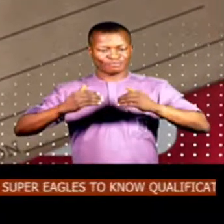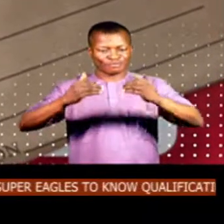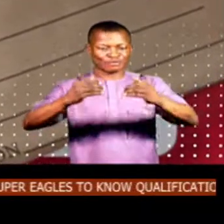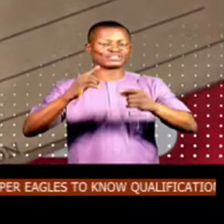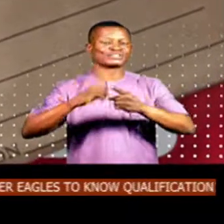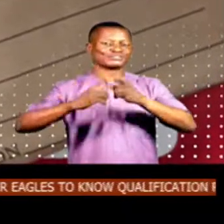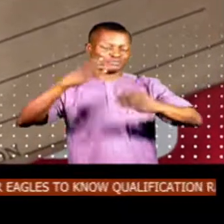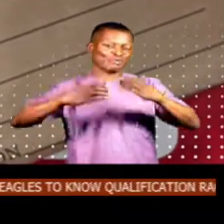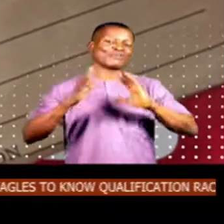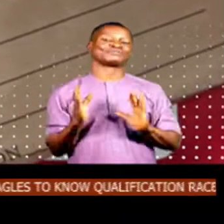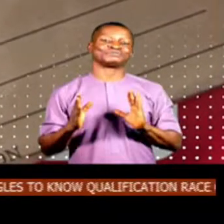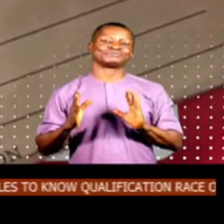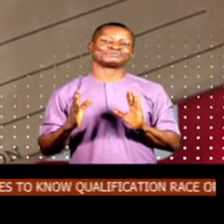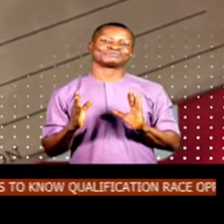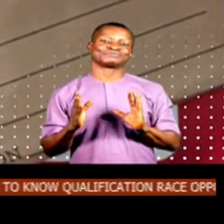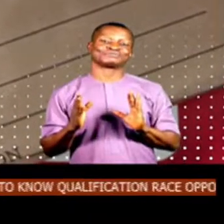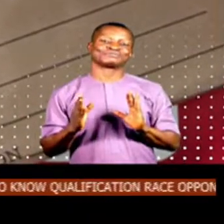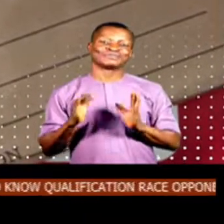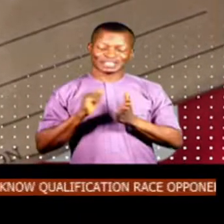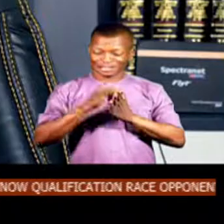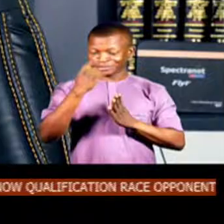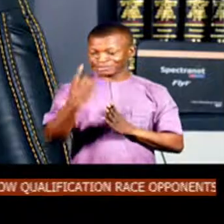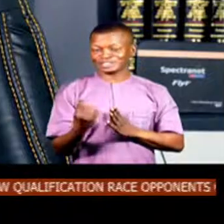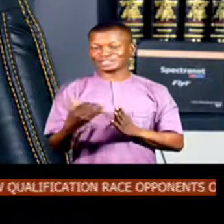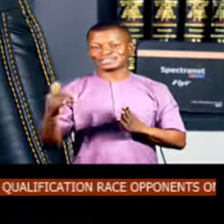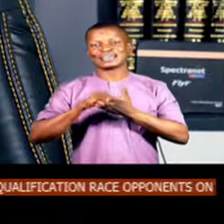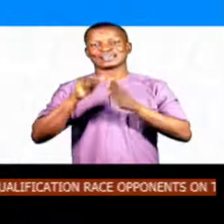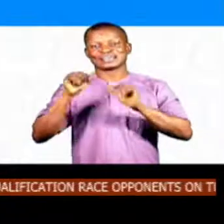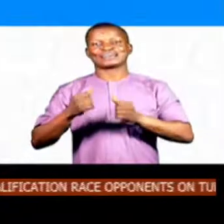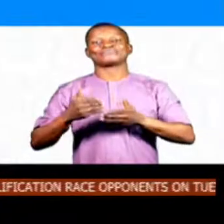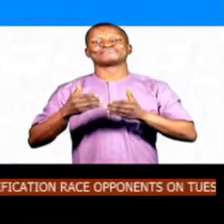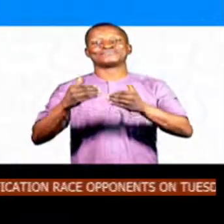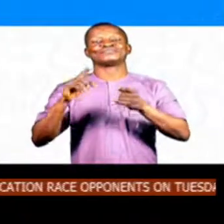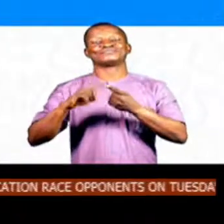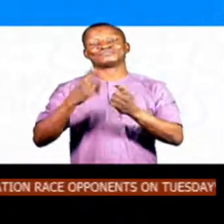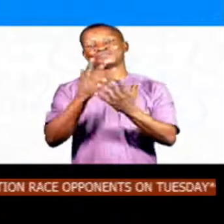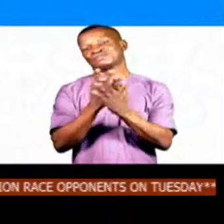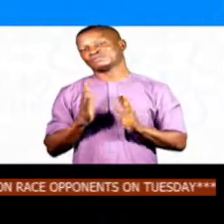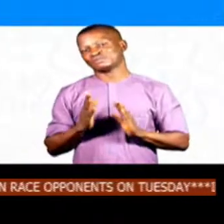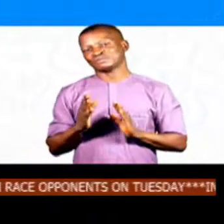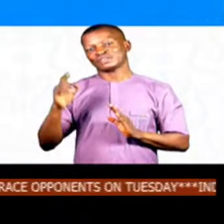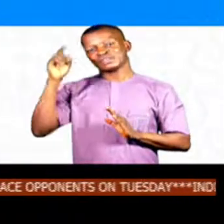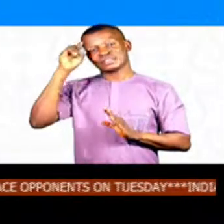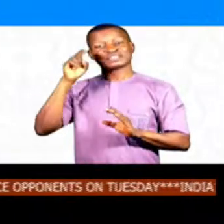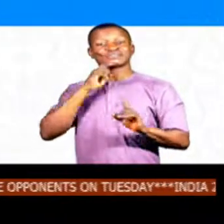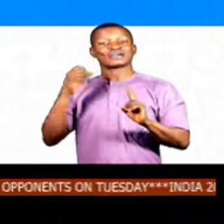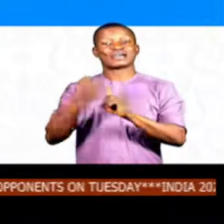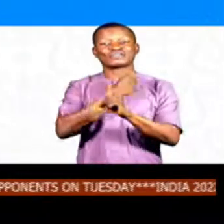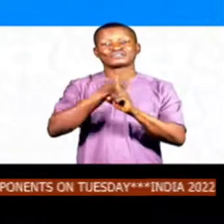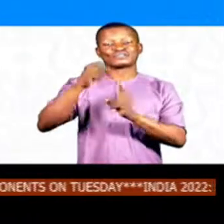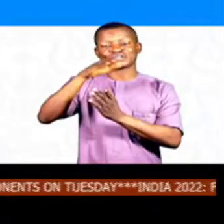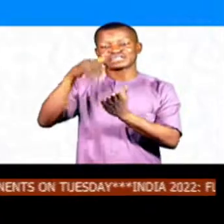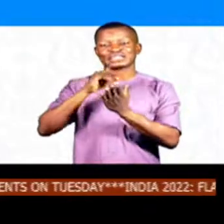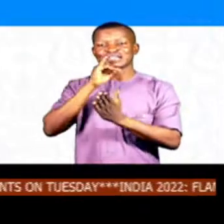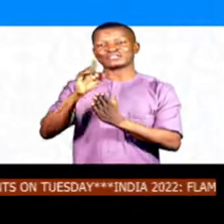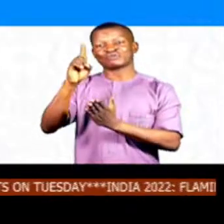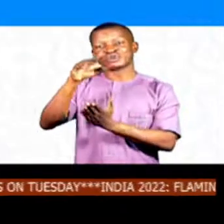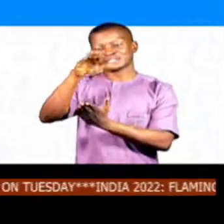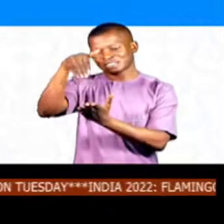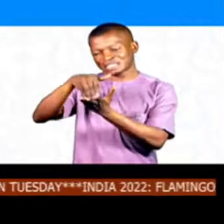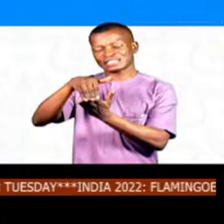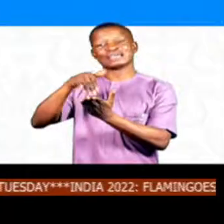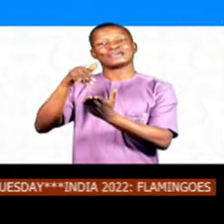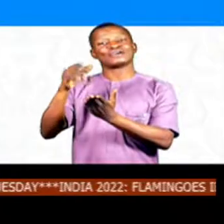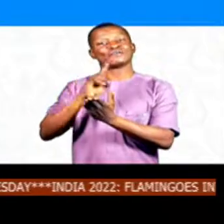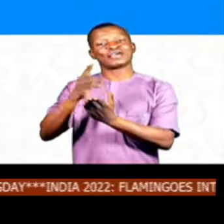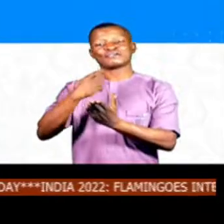court. That is the only thing that can set us up for conviction. The Sexual Assault Referral Center is a one-stop shop